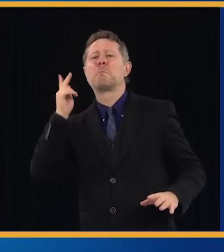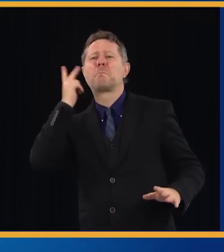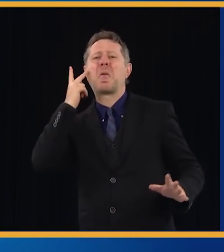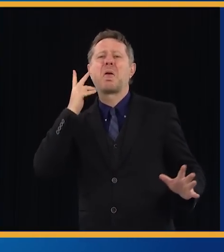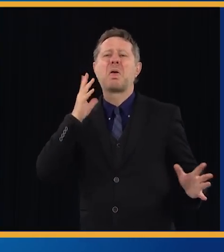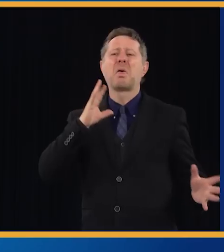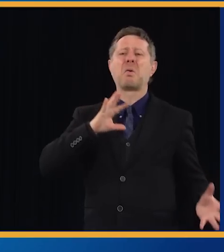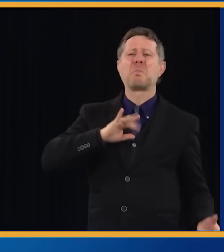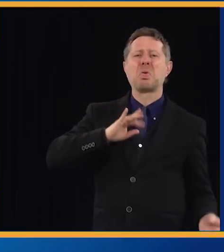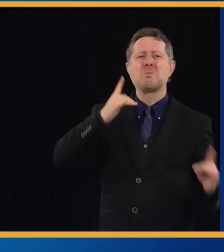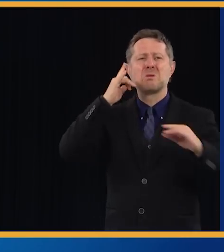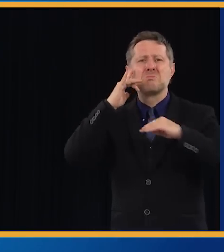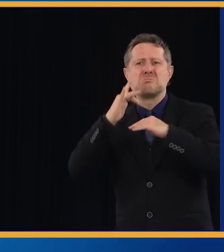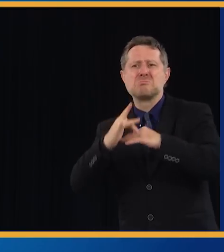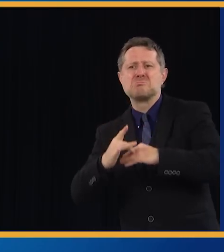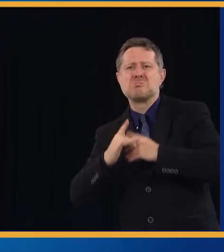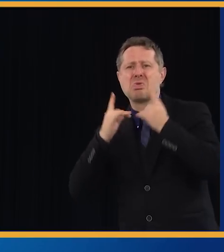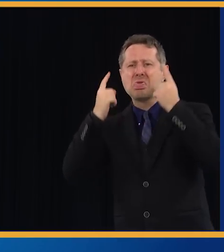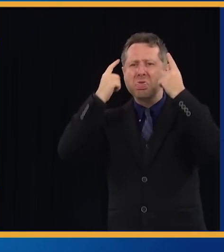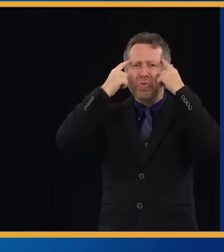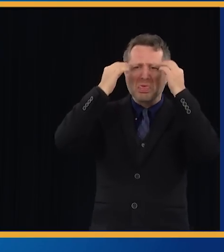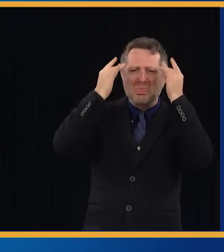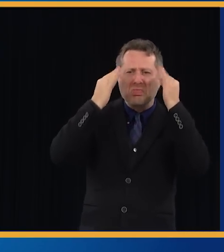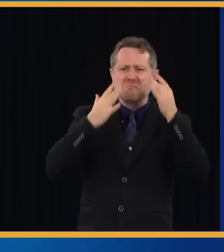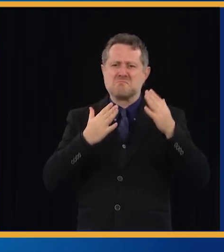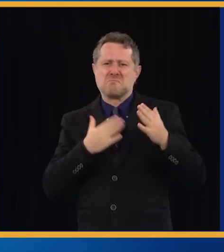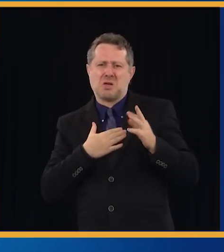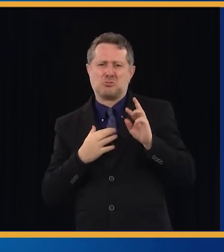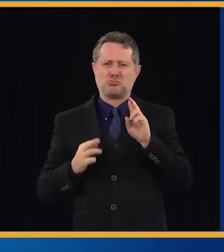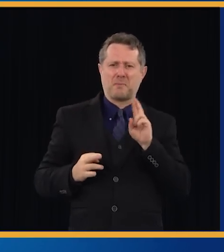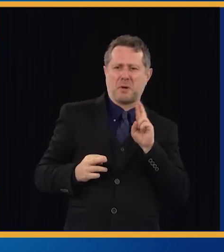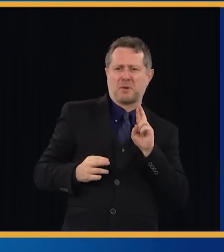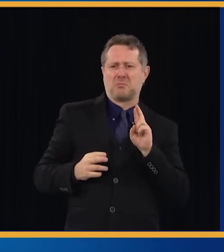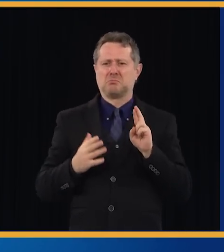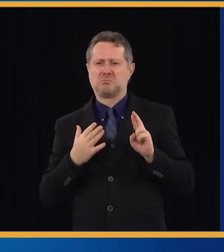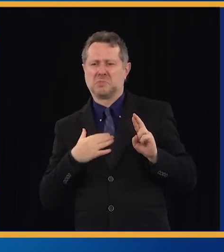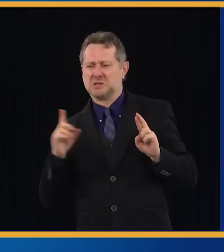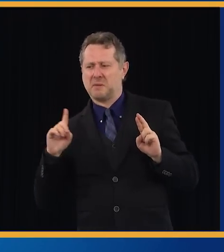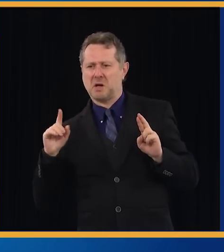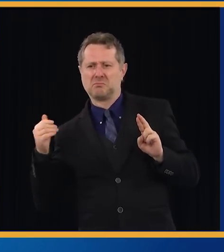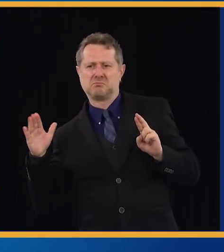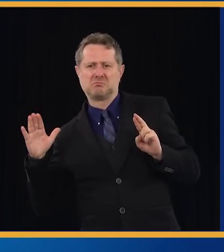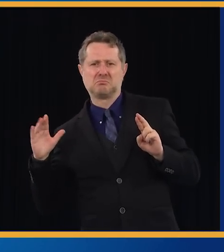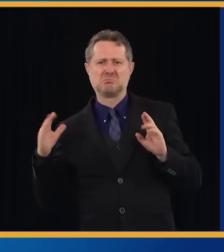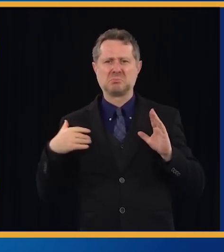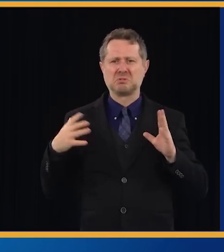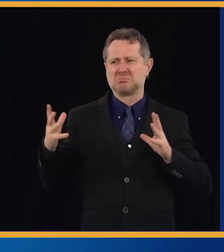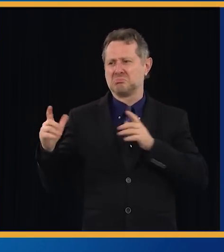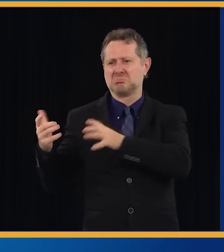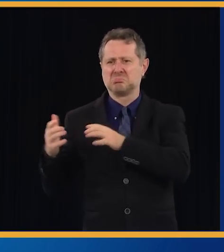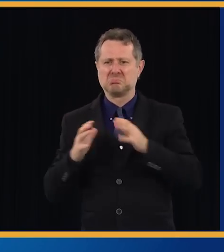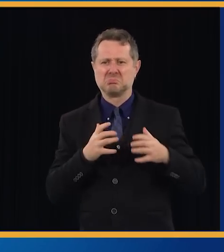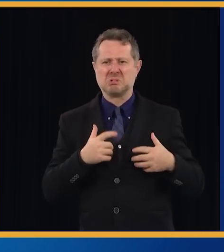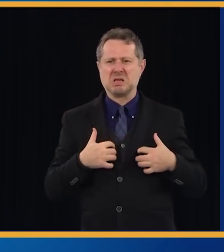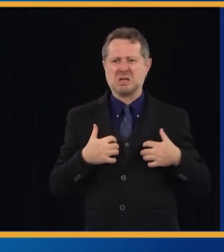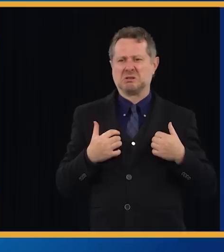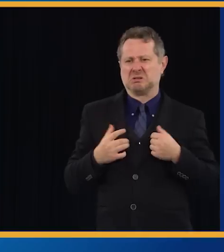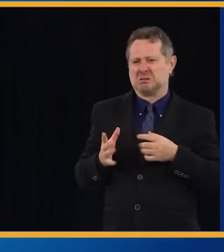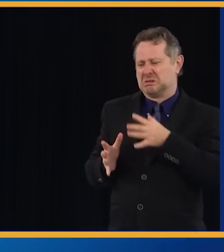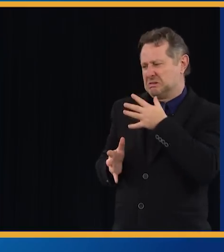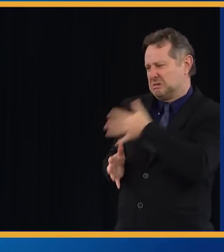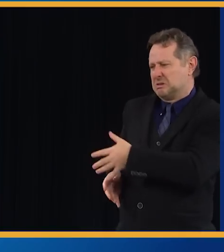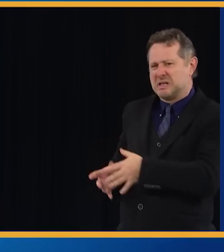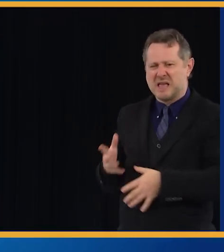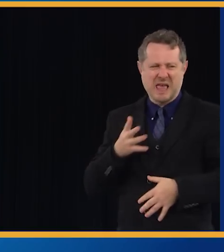obsessive political bias and anger, which is what it's morphed into, just